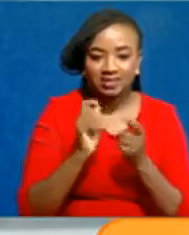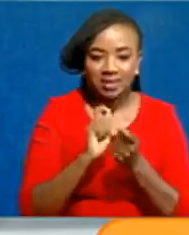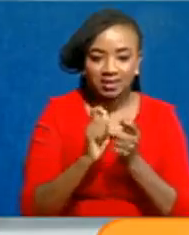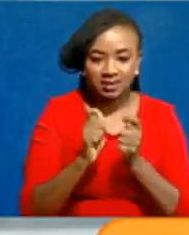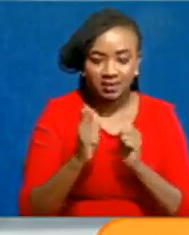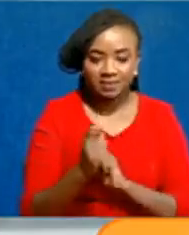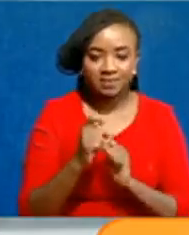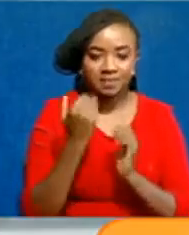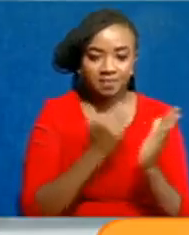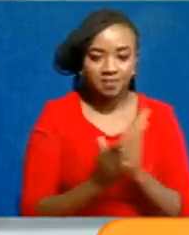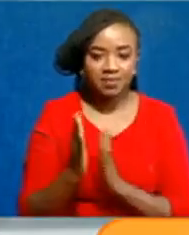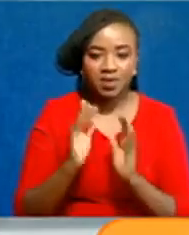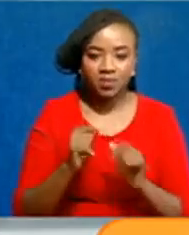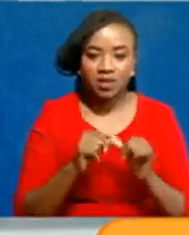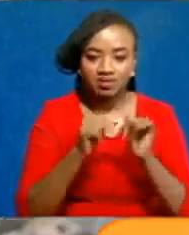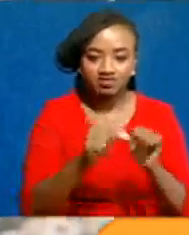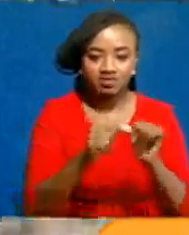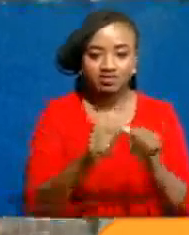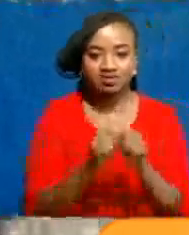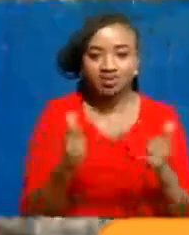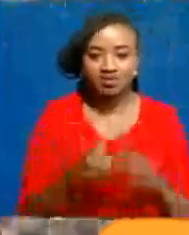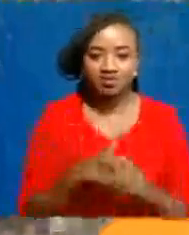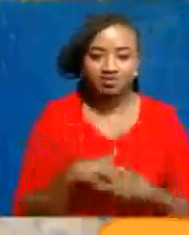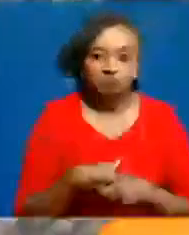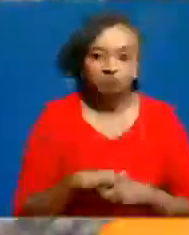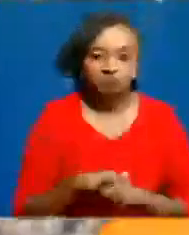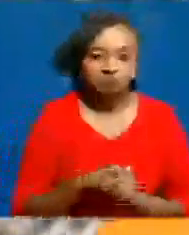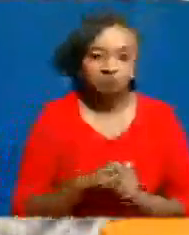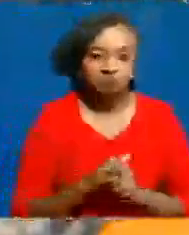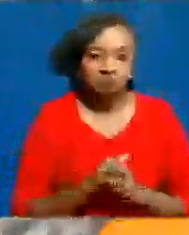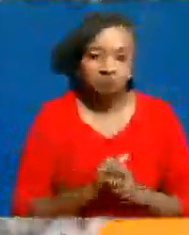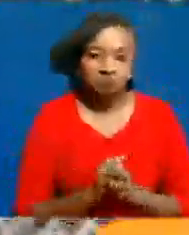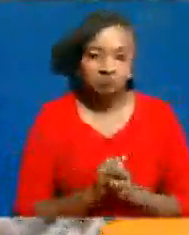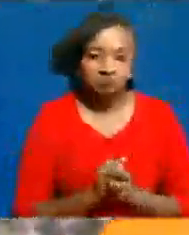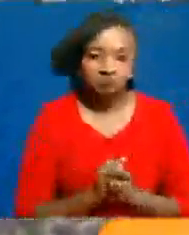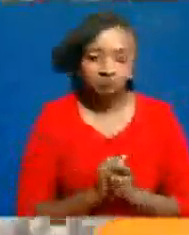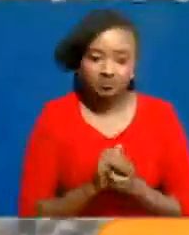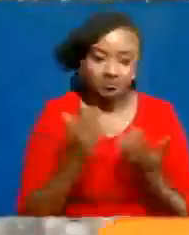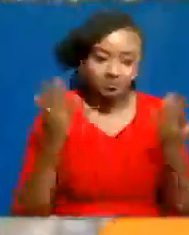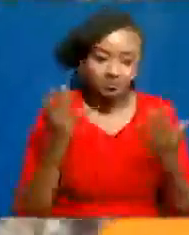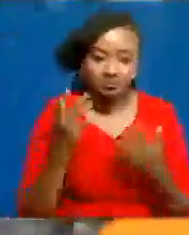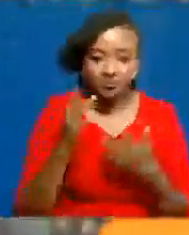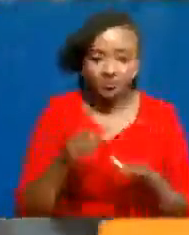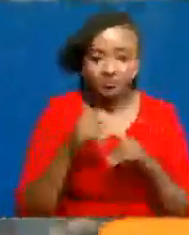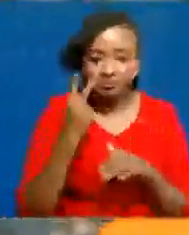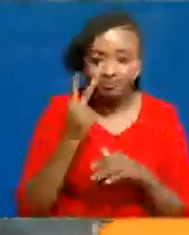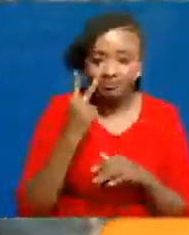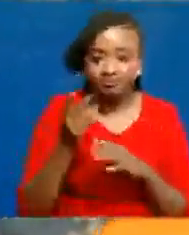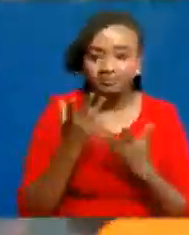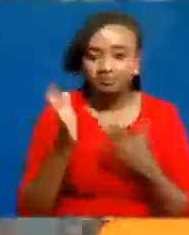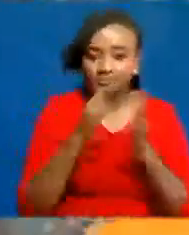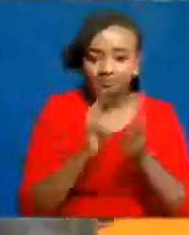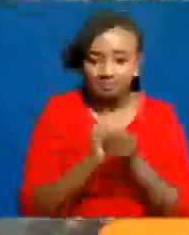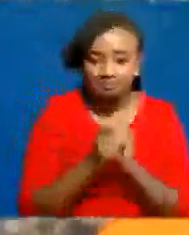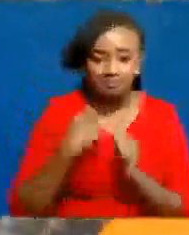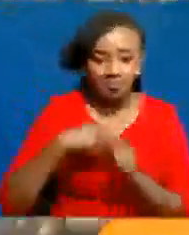and how they are going to live within the climate change sphere. I guess time will tell with climate change the way it is. But we do